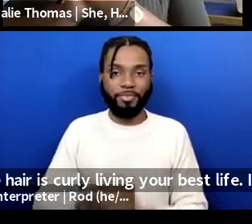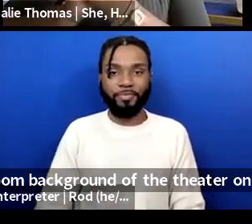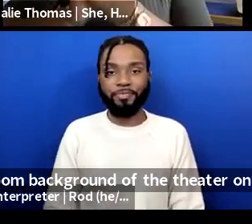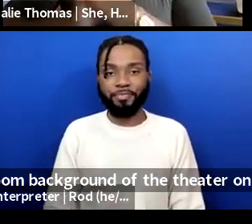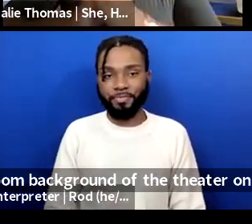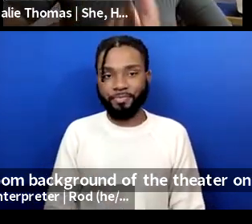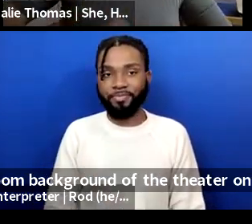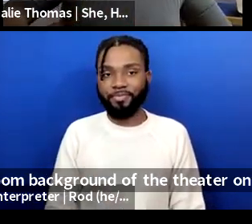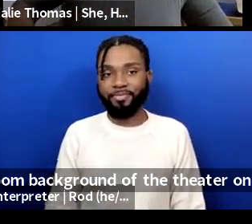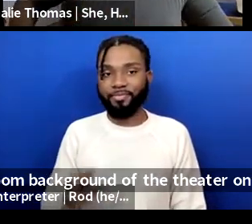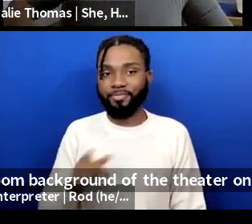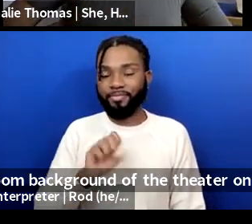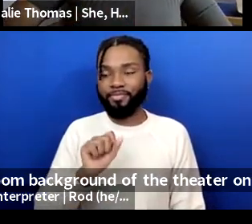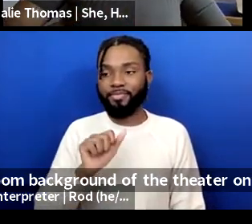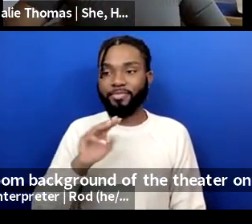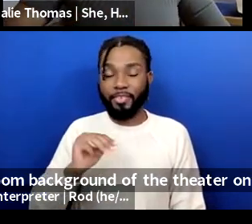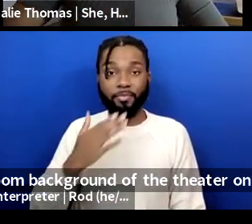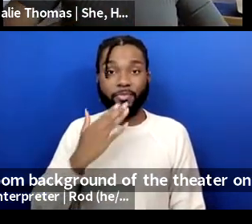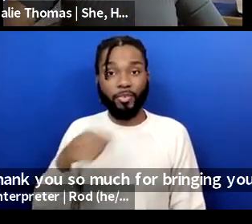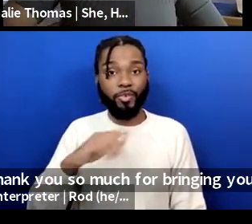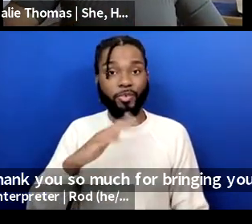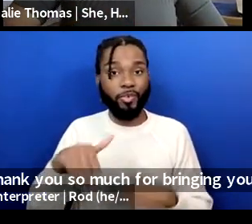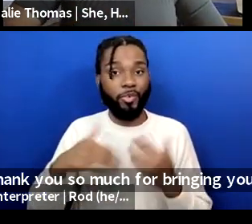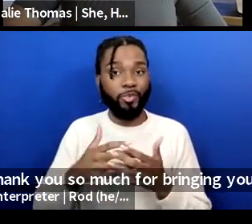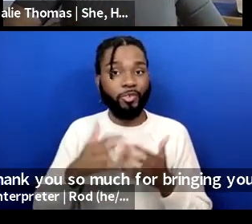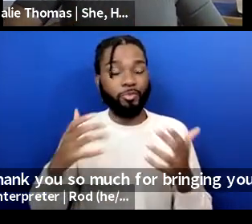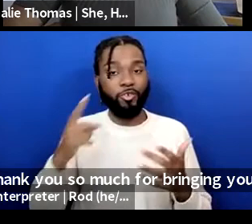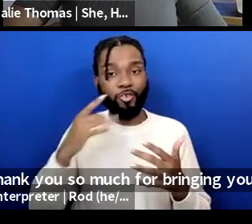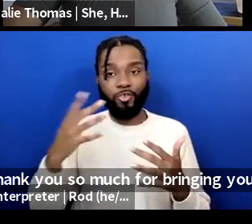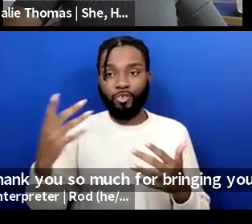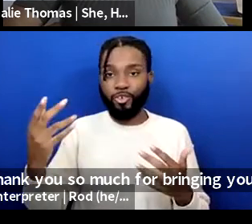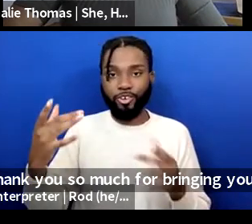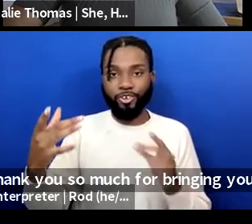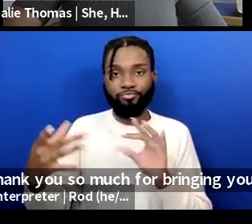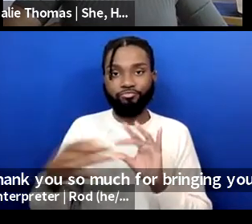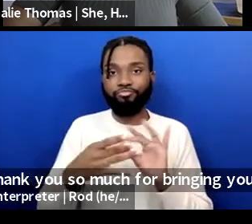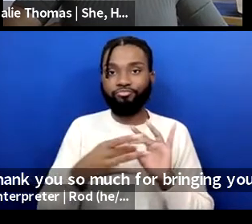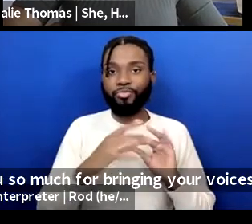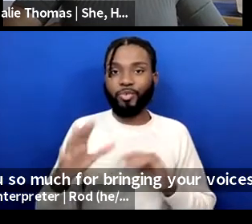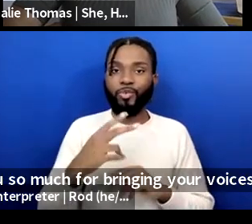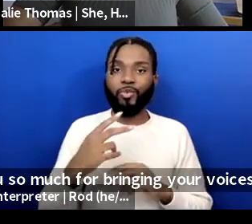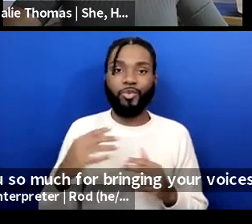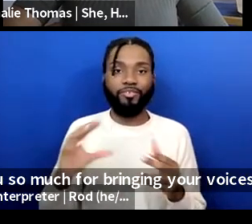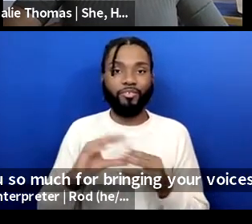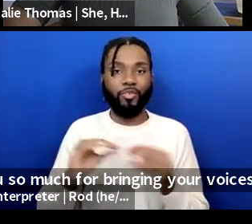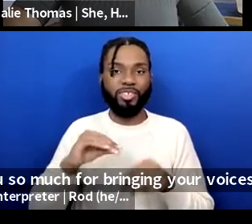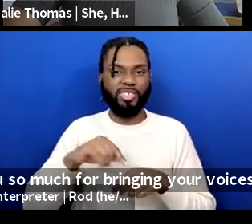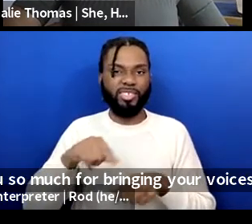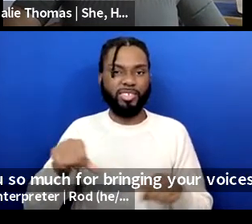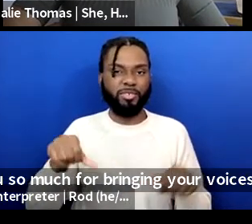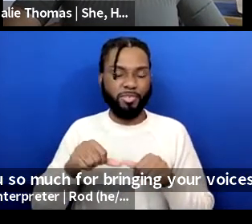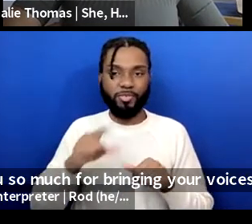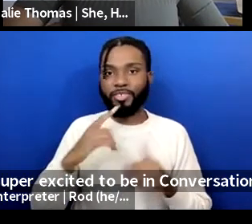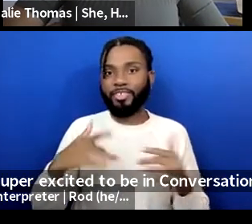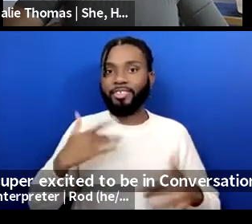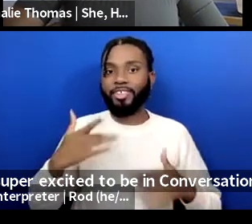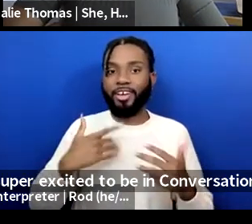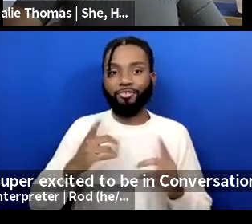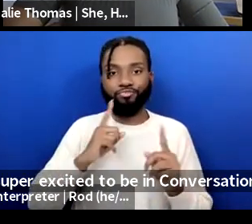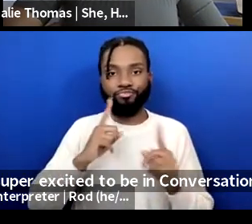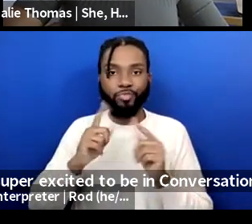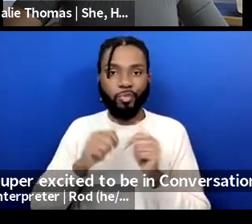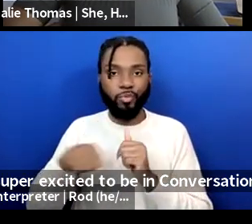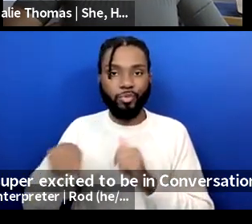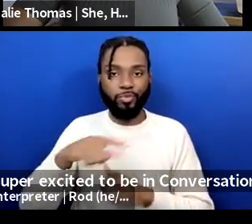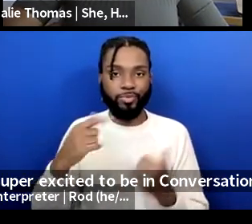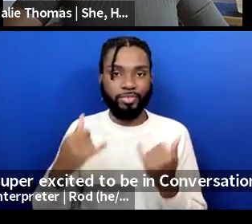Thank you all so much for bringing your voices into this space. I'm super excited to be in conversation with you today, and